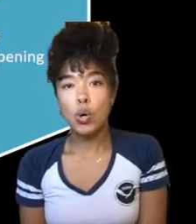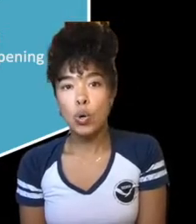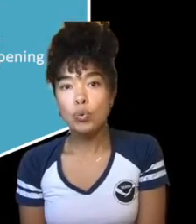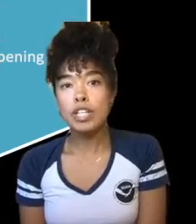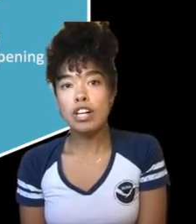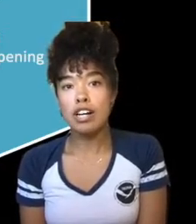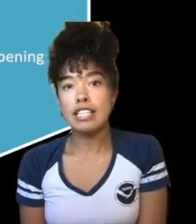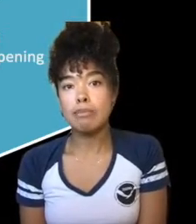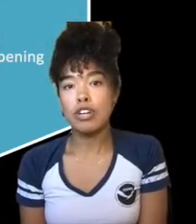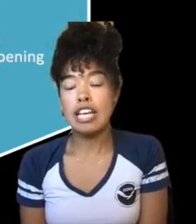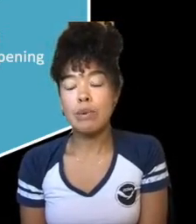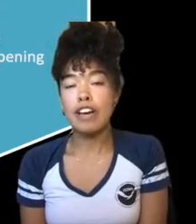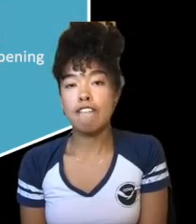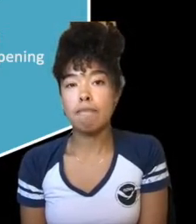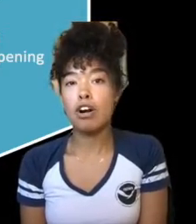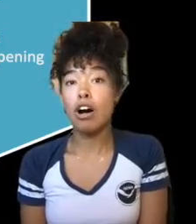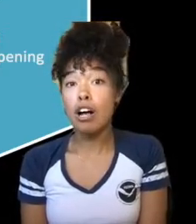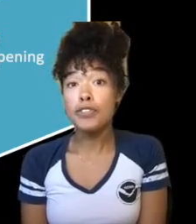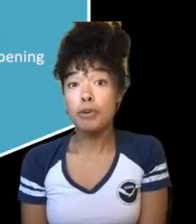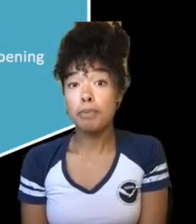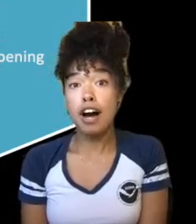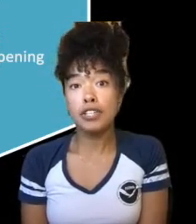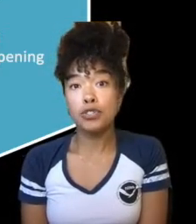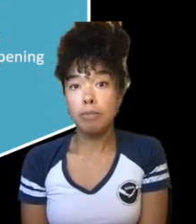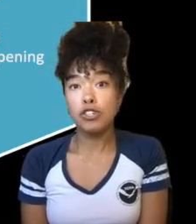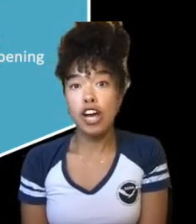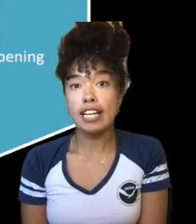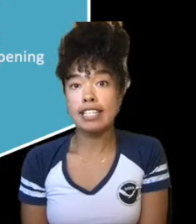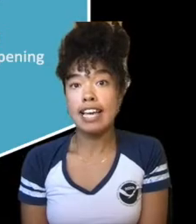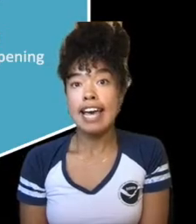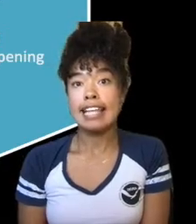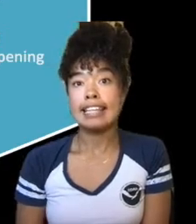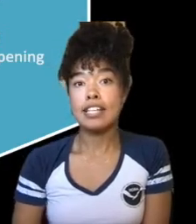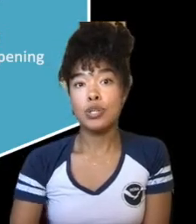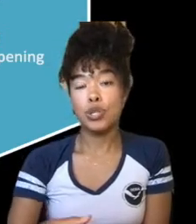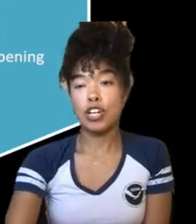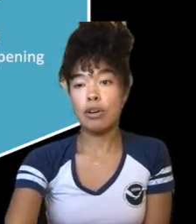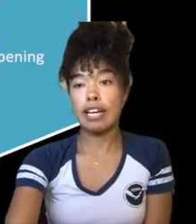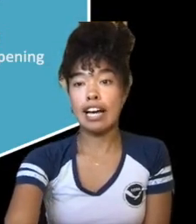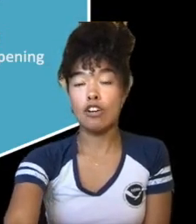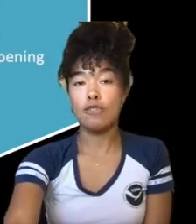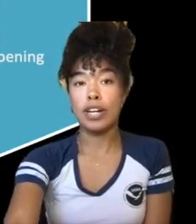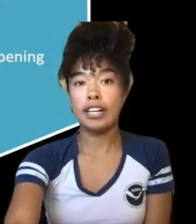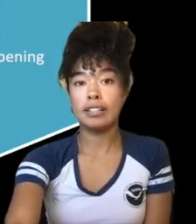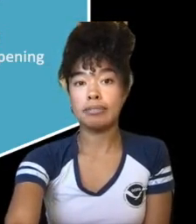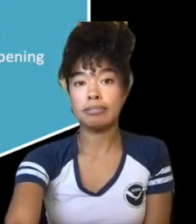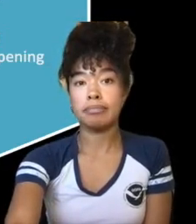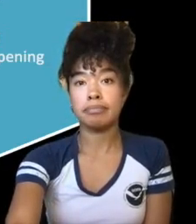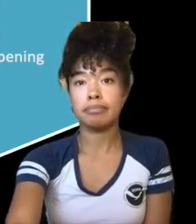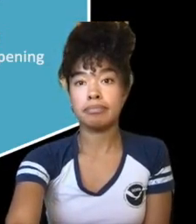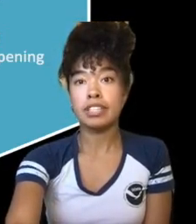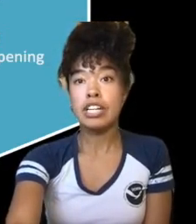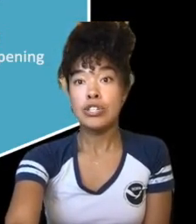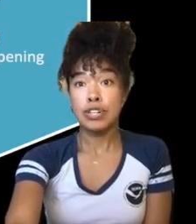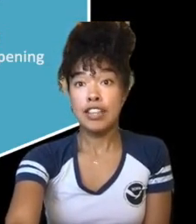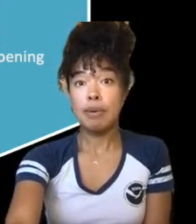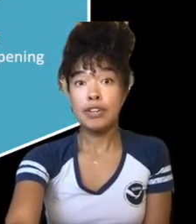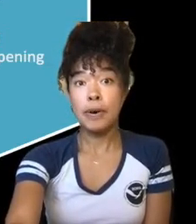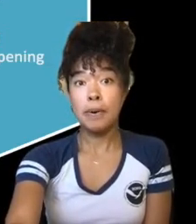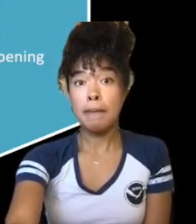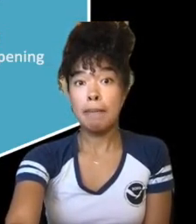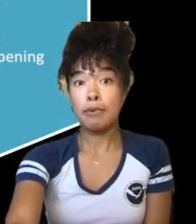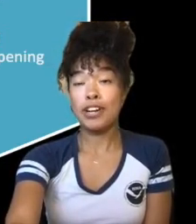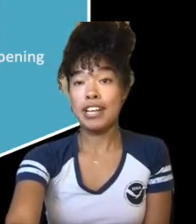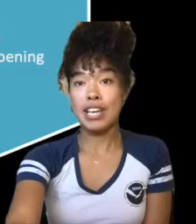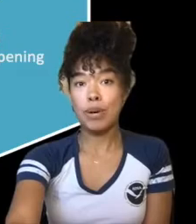not only caused the marine heat wave, but also blocked storm tracks and led to the drought in California. So now that we